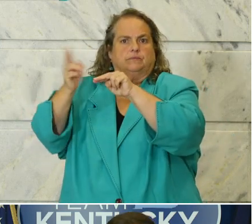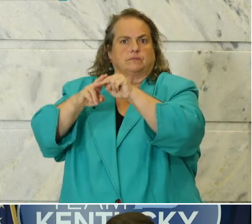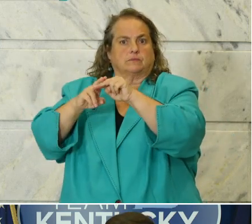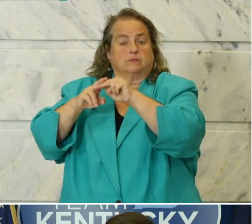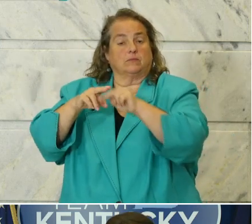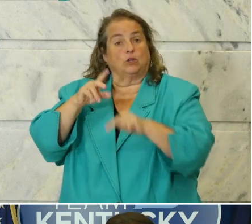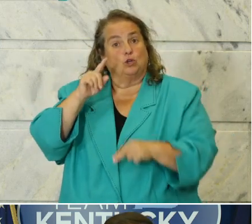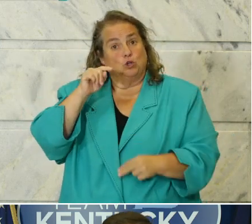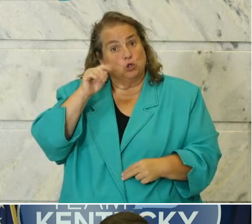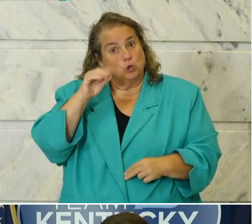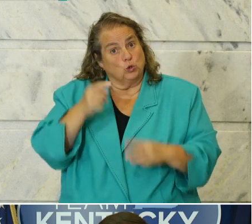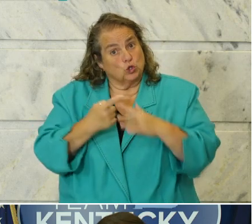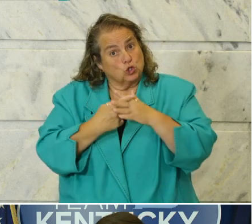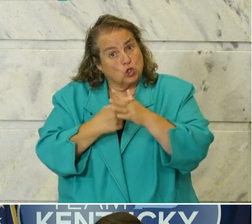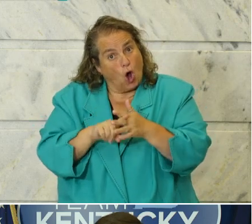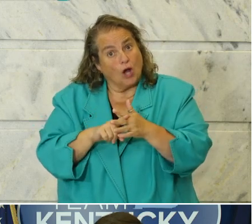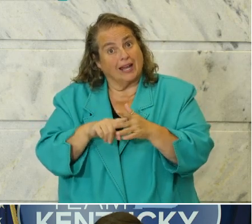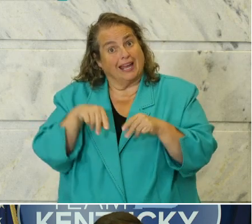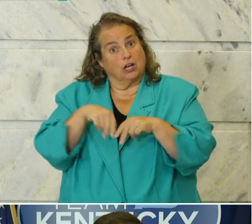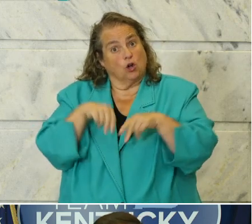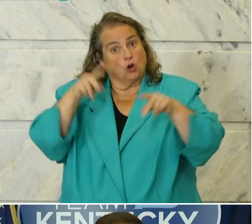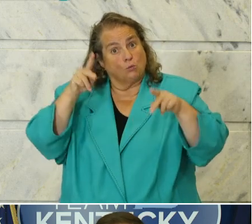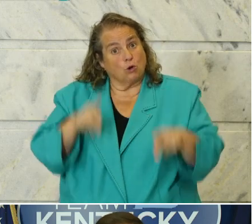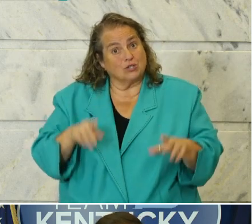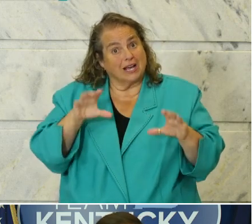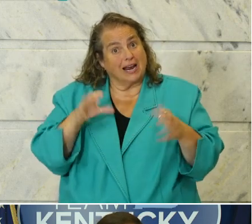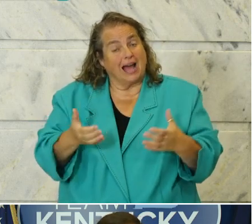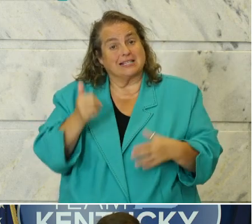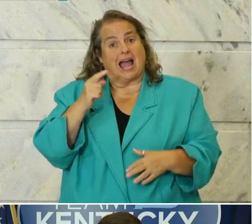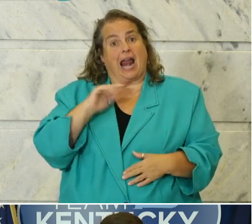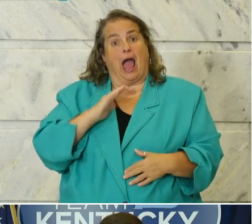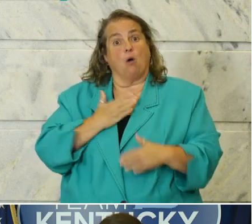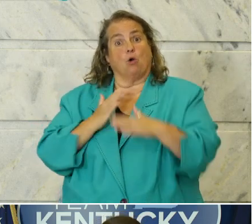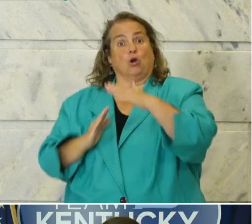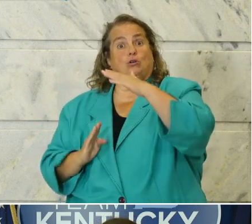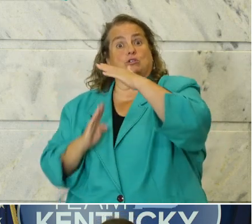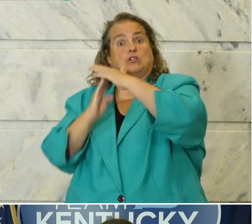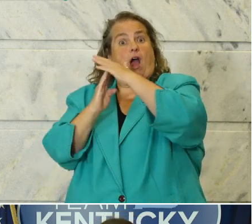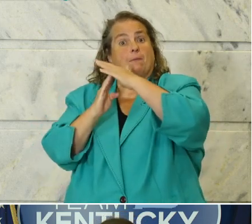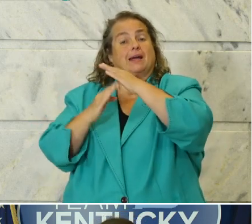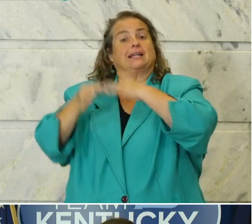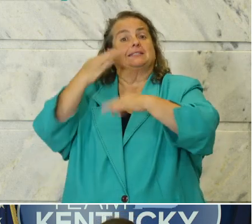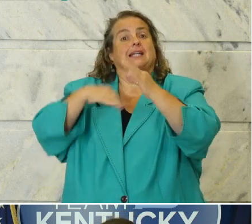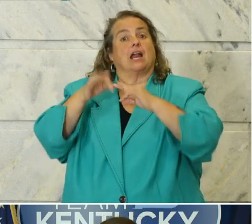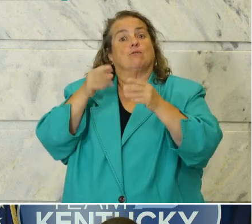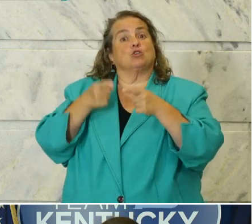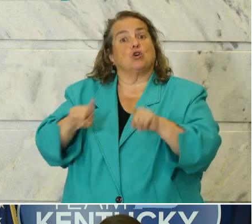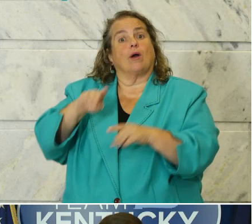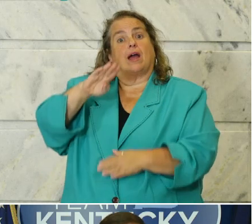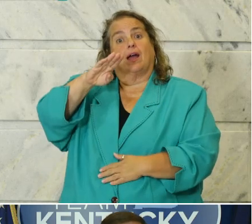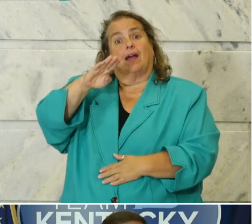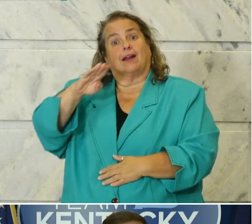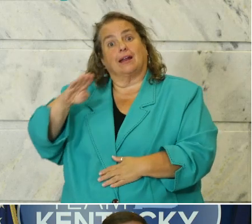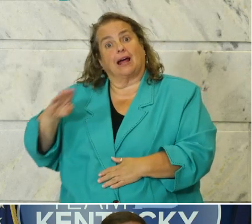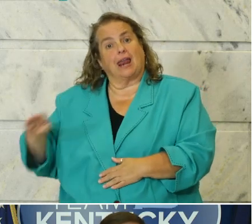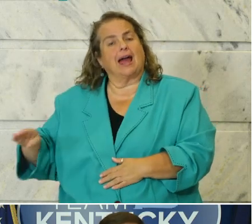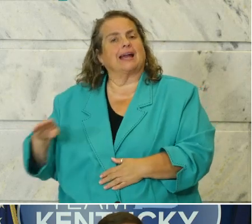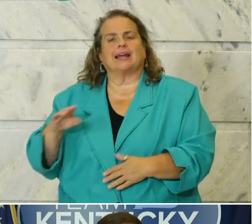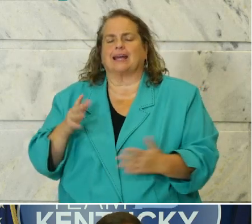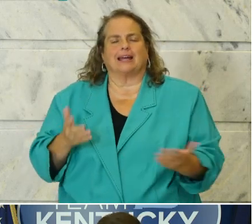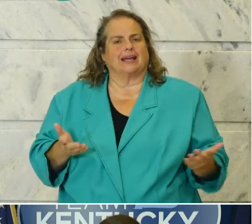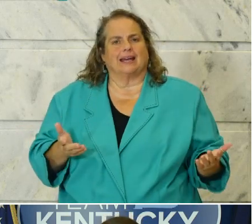in-person classes at our peak instead of during a decline is something that would defy